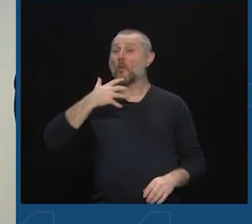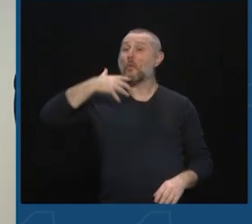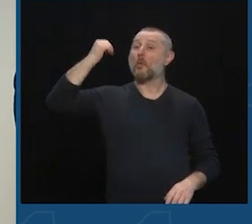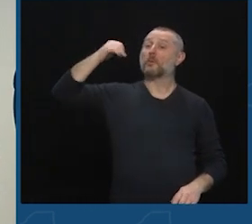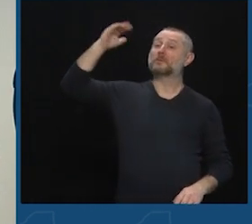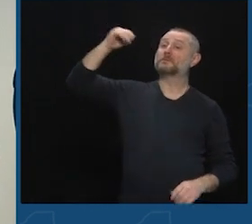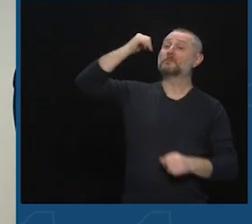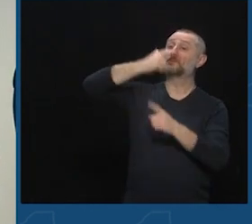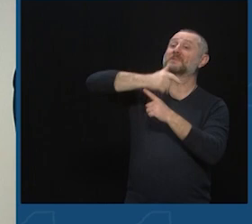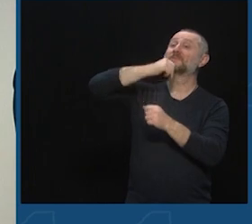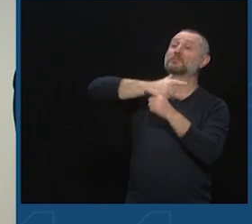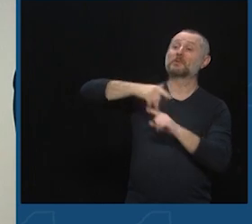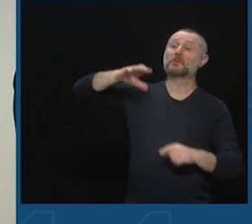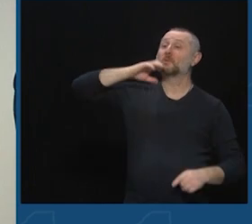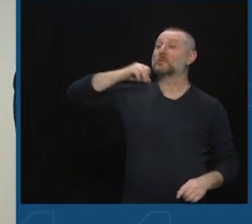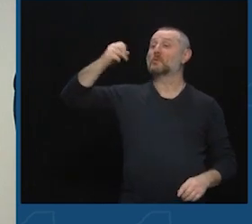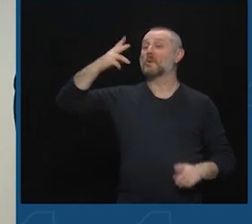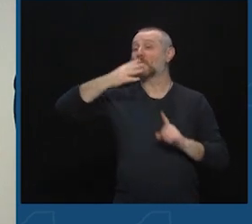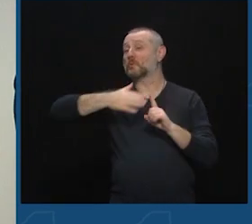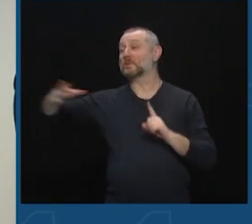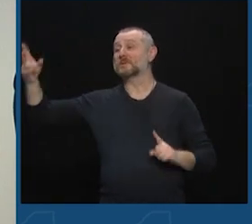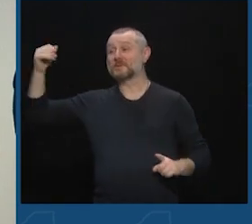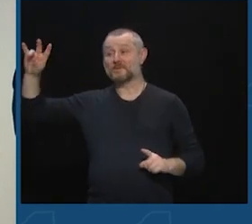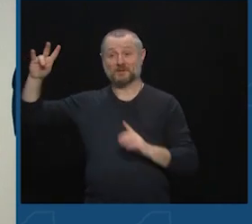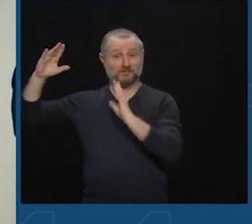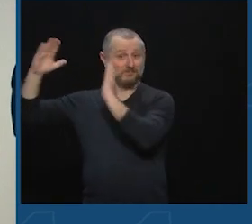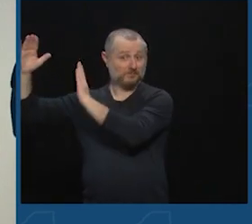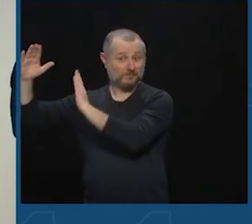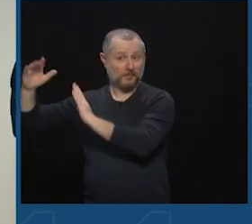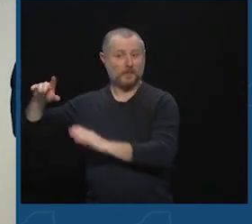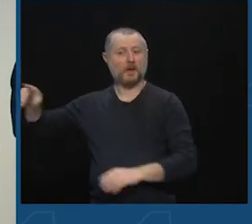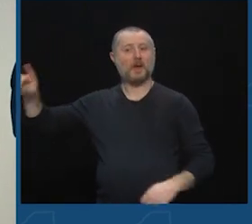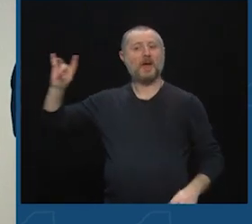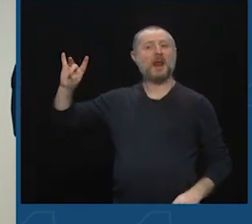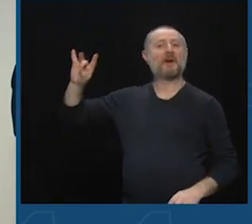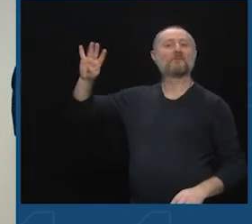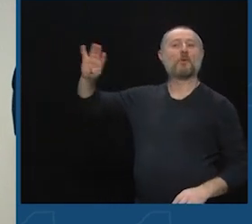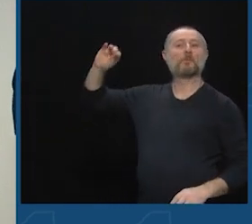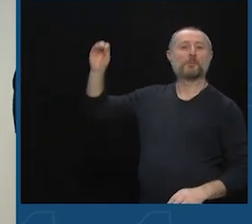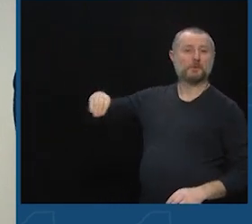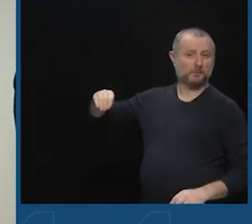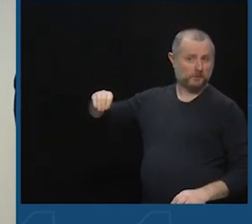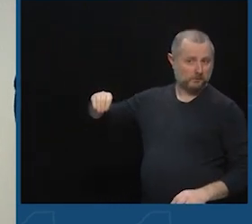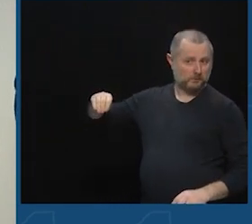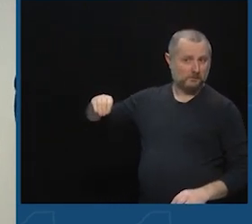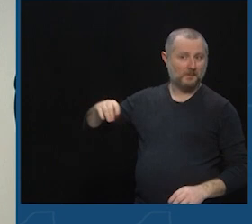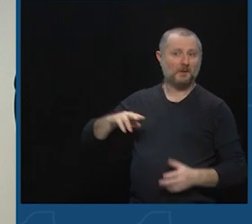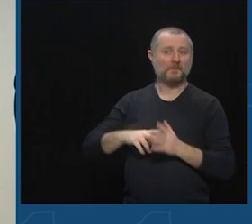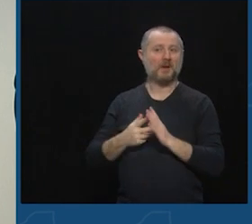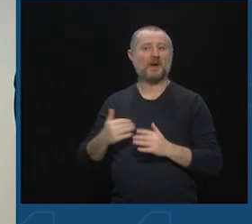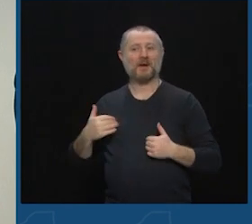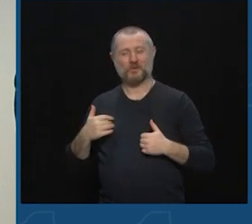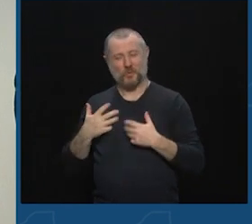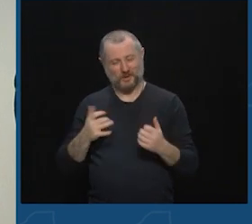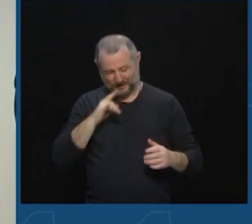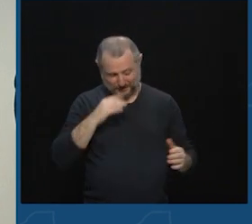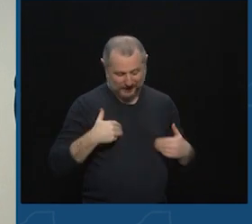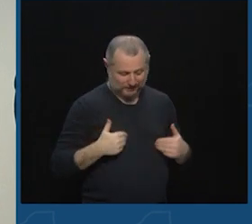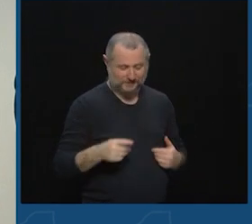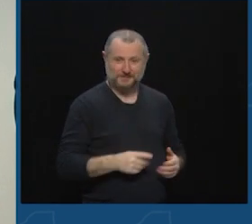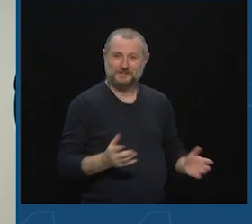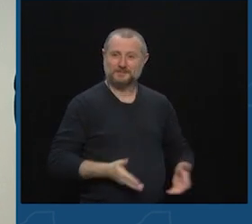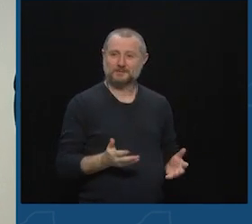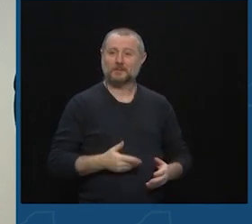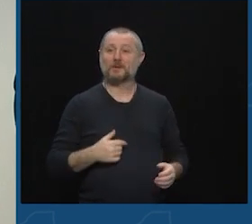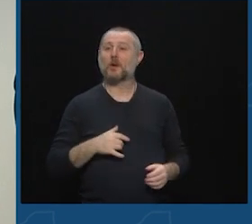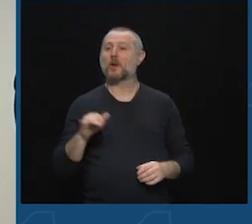the 12 to 17-year-olds. Let's get those younger kids vaccinated, and certainly we're very hopeful that the FDA will